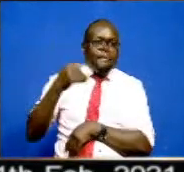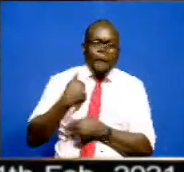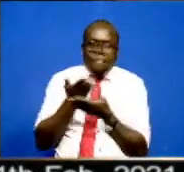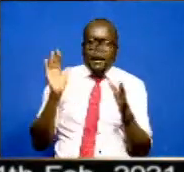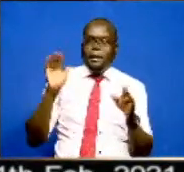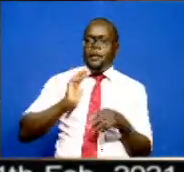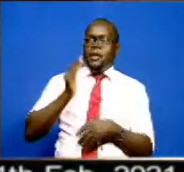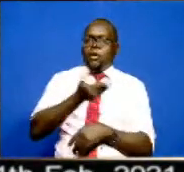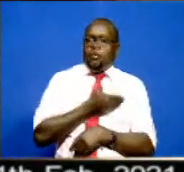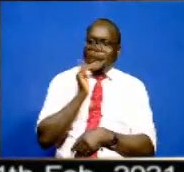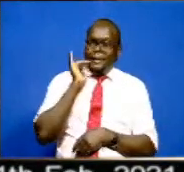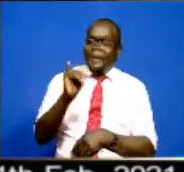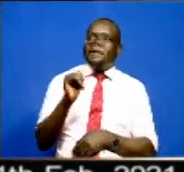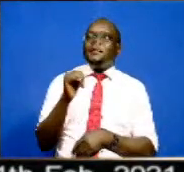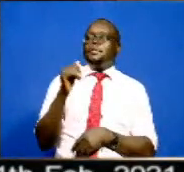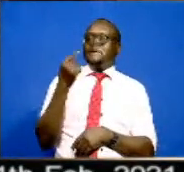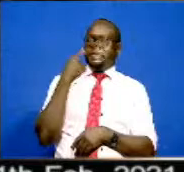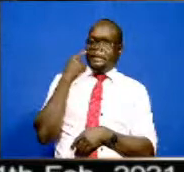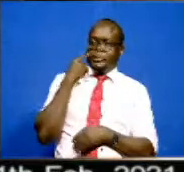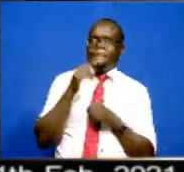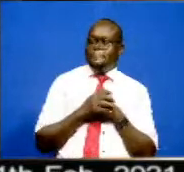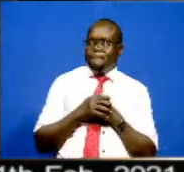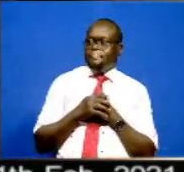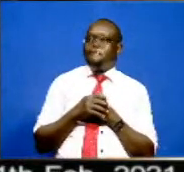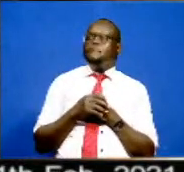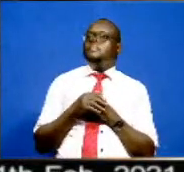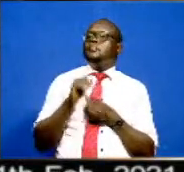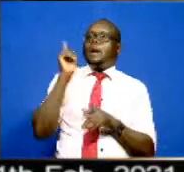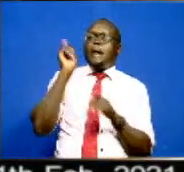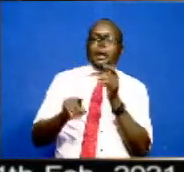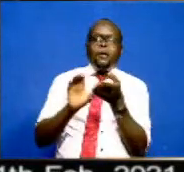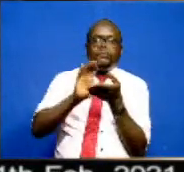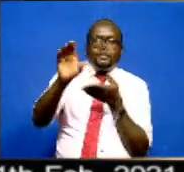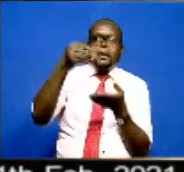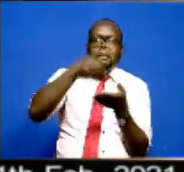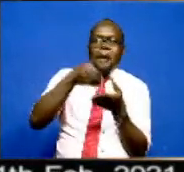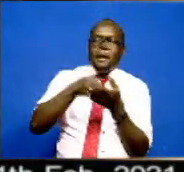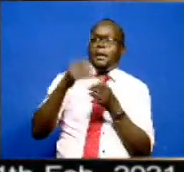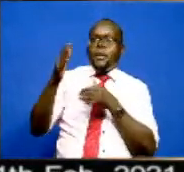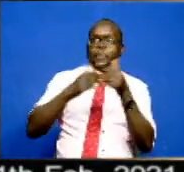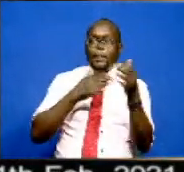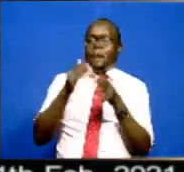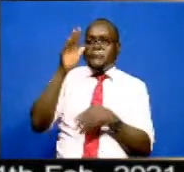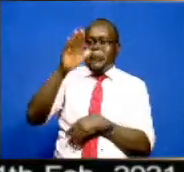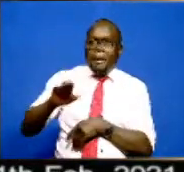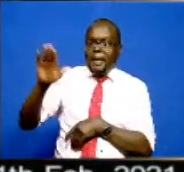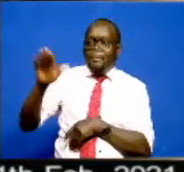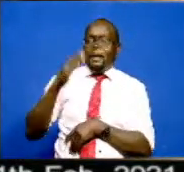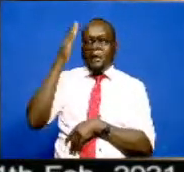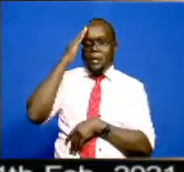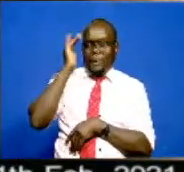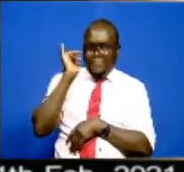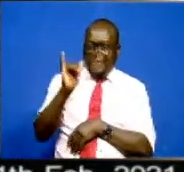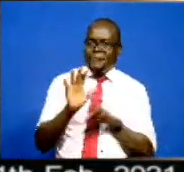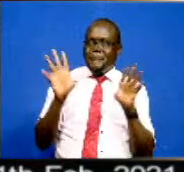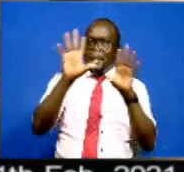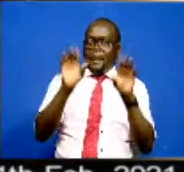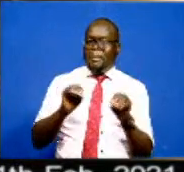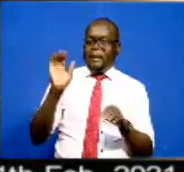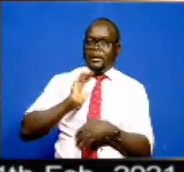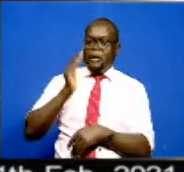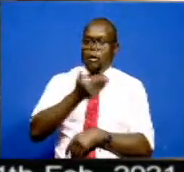committee that cannot put any money without this House knowing, then it is the Budget Committee.